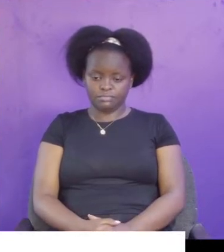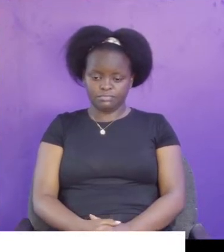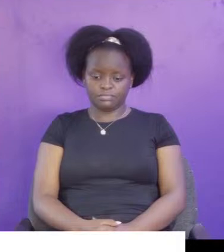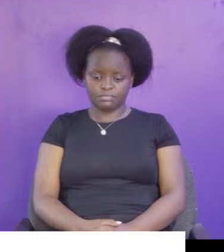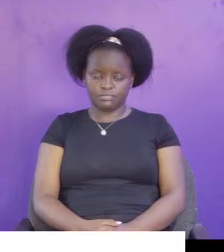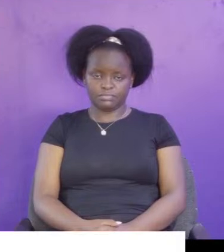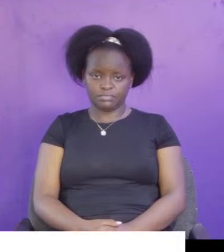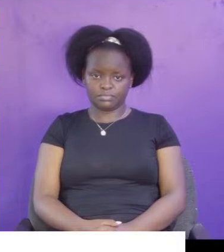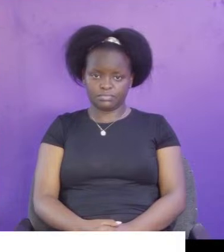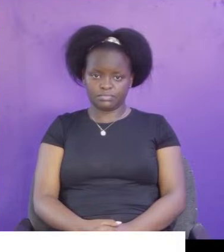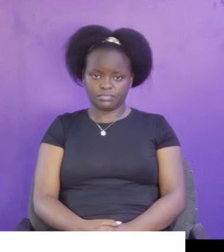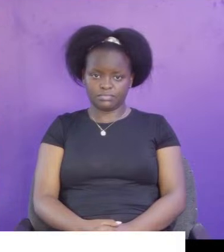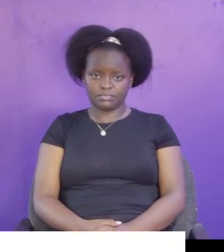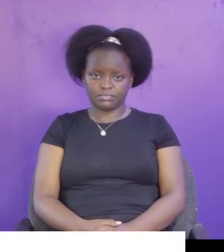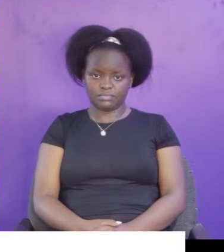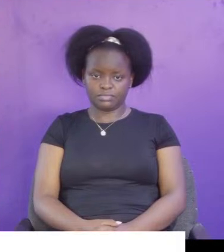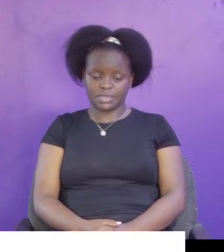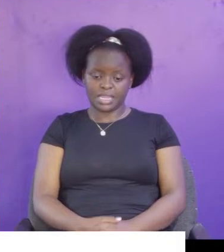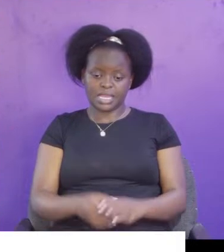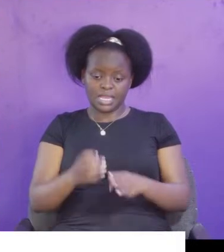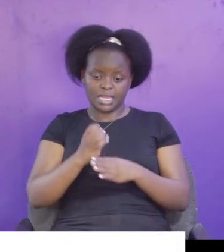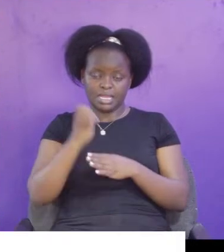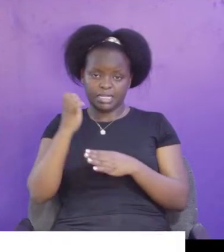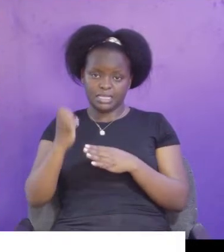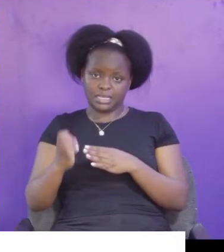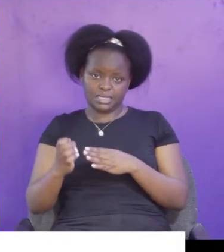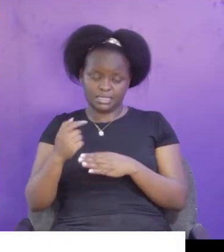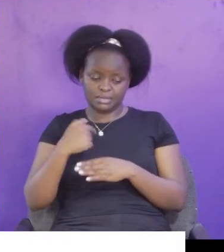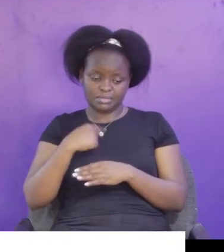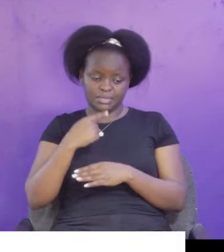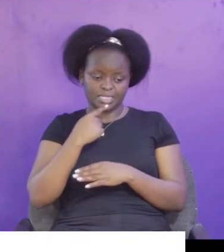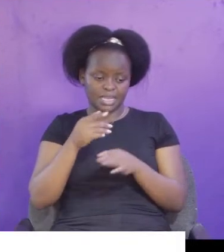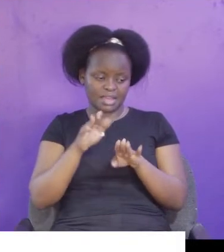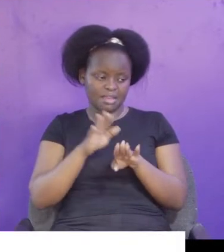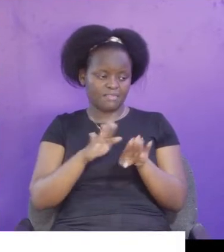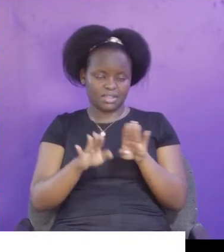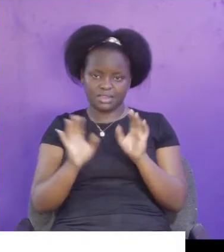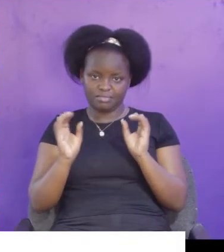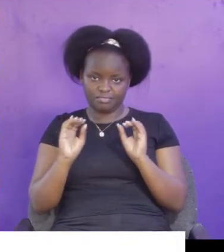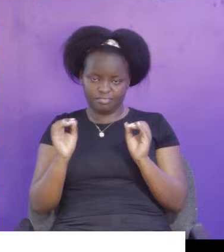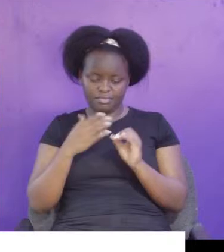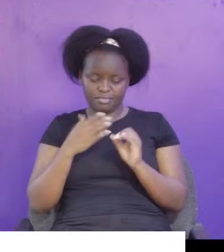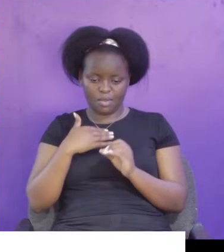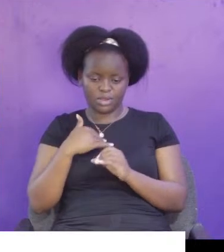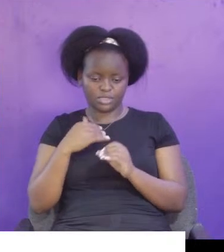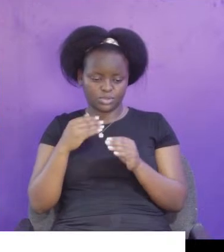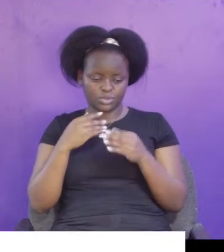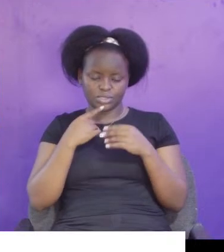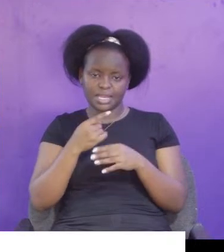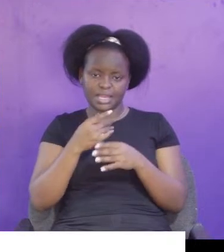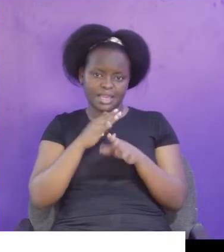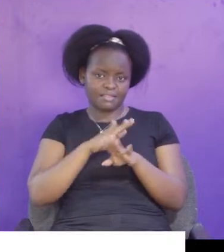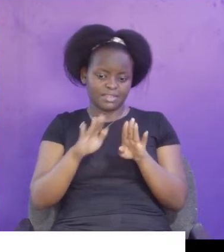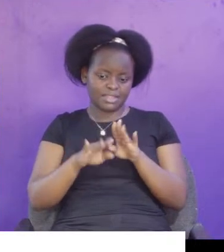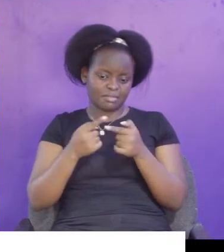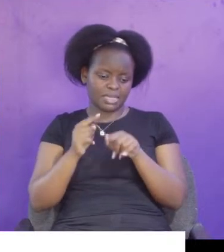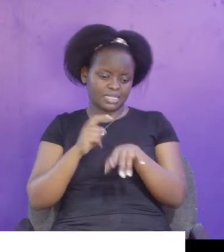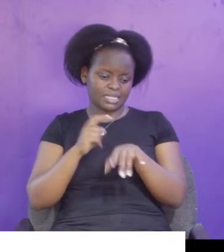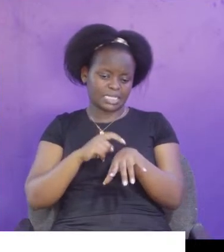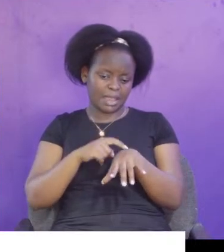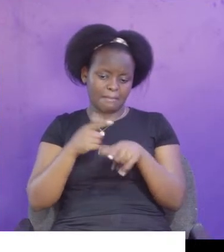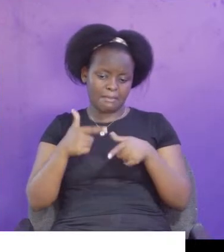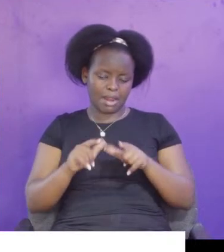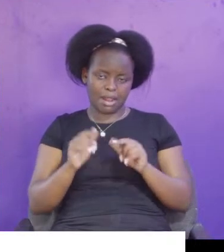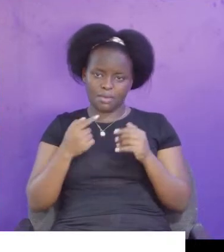Towards the end, I'll not say everything. I would like to say everything, but time would not allow. And a span